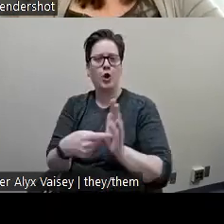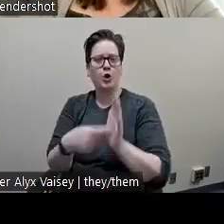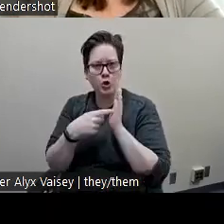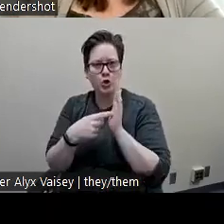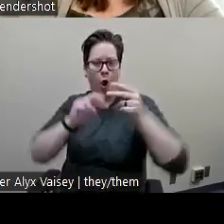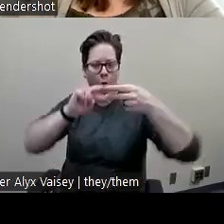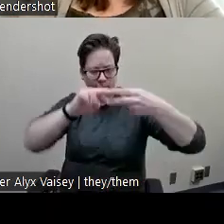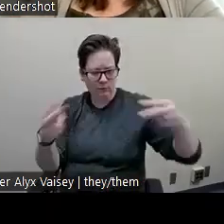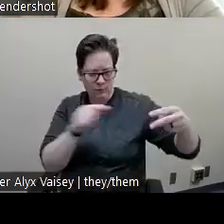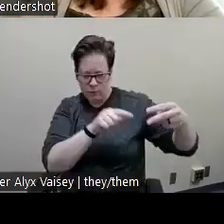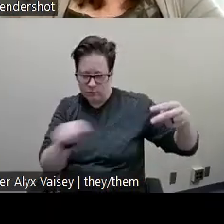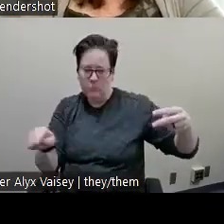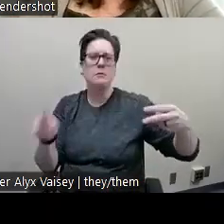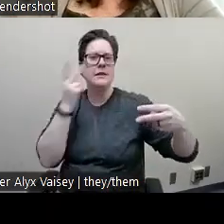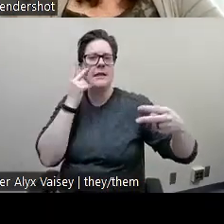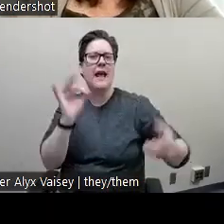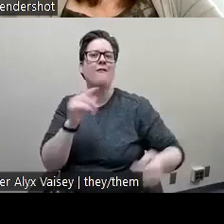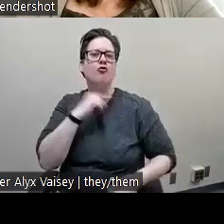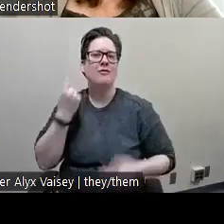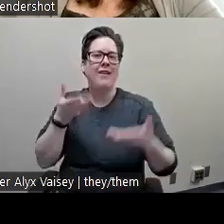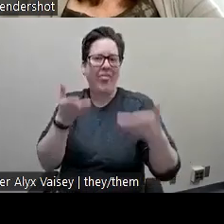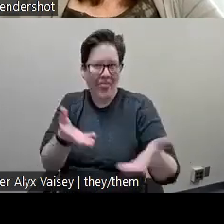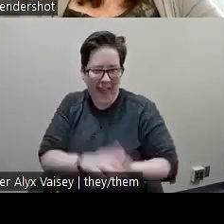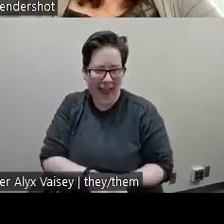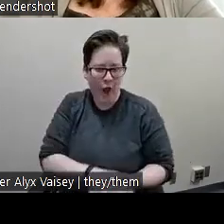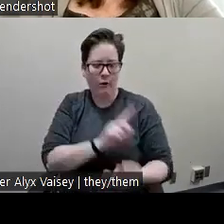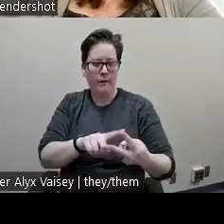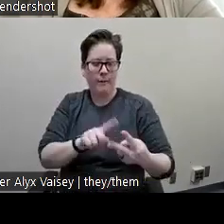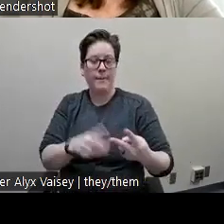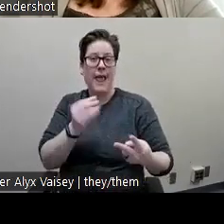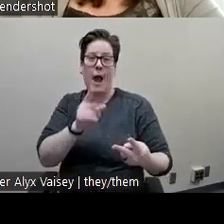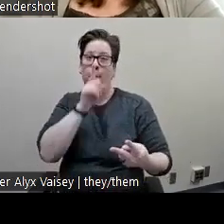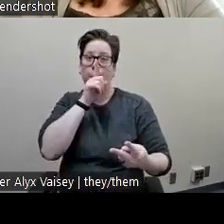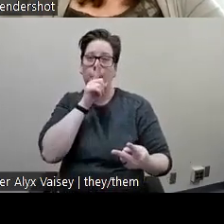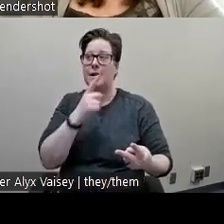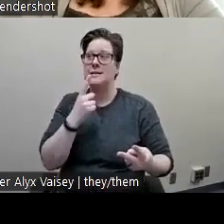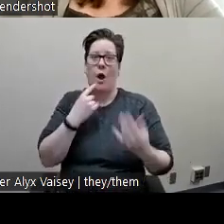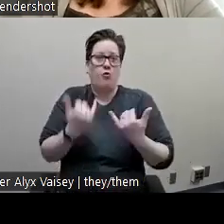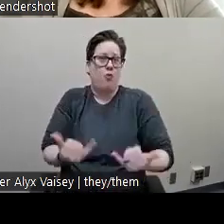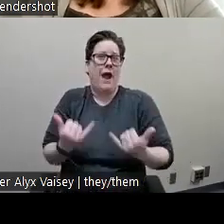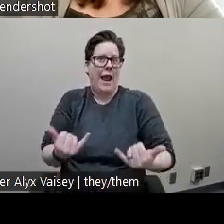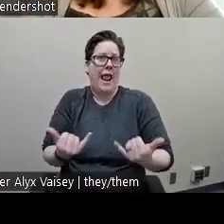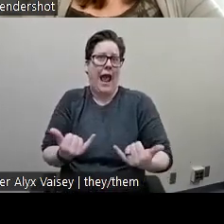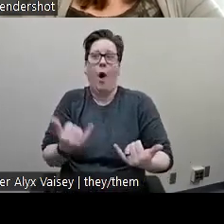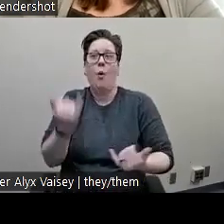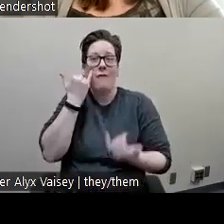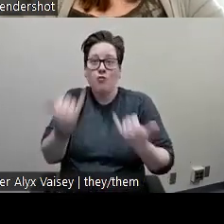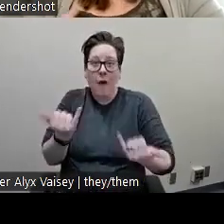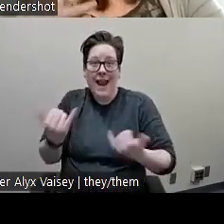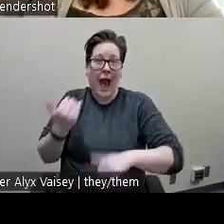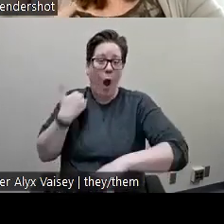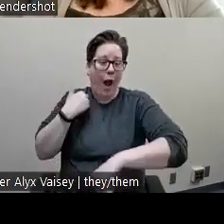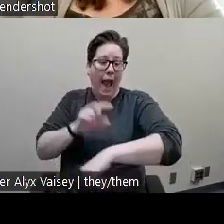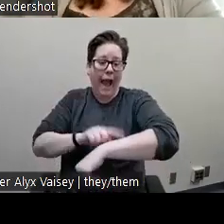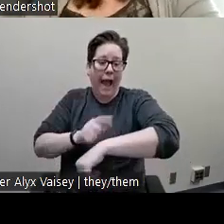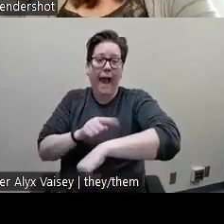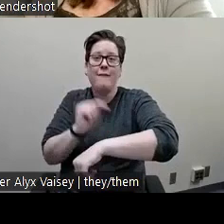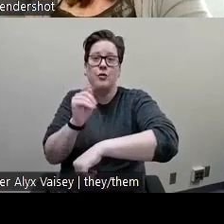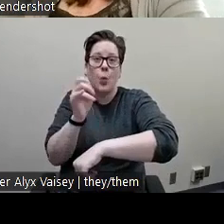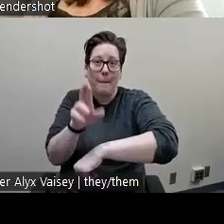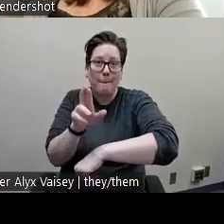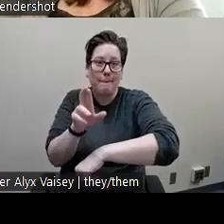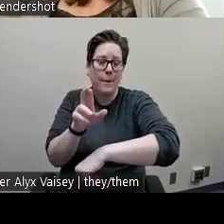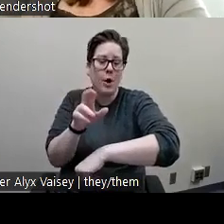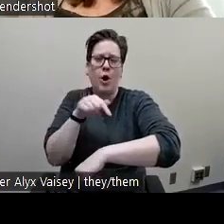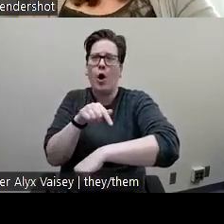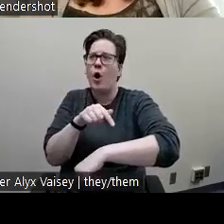potential risk. It also doesn't tell us anything about your current cancer. It's not going to test the tumor for markers. That's that genomic testing